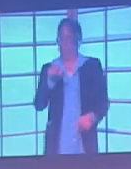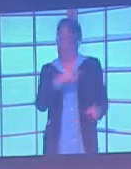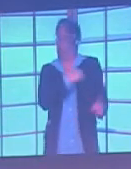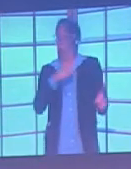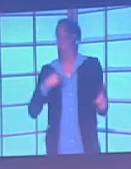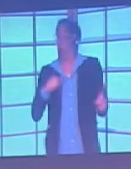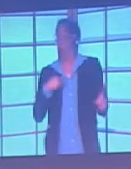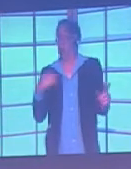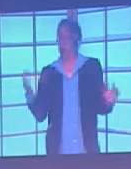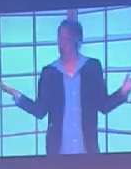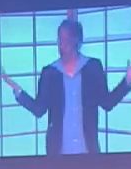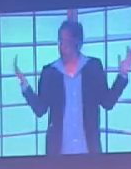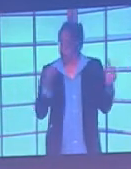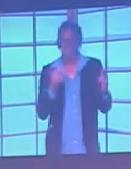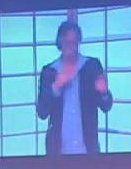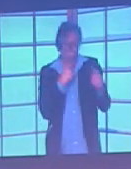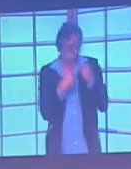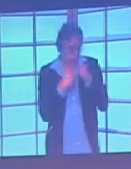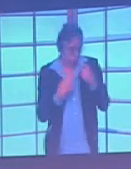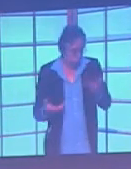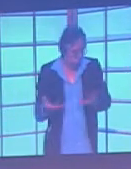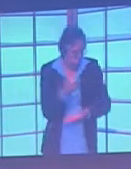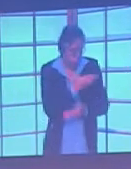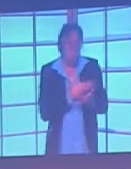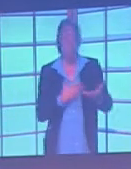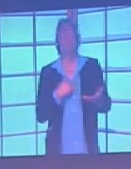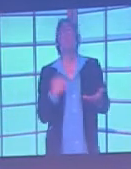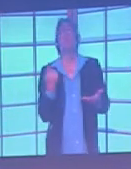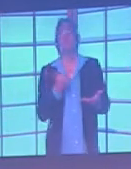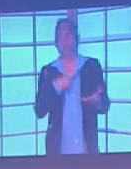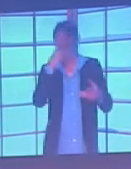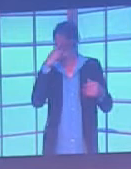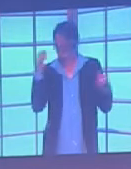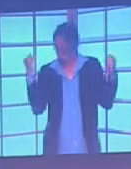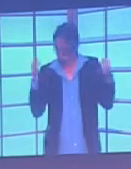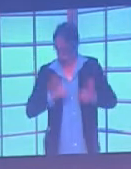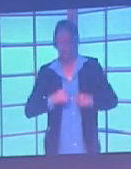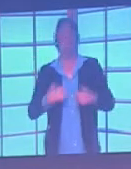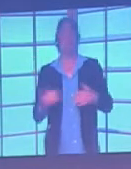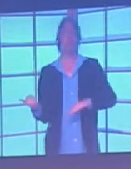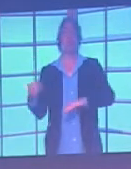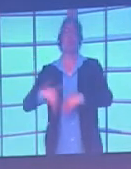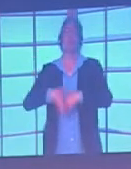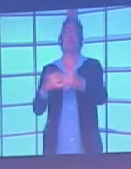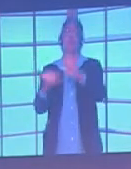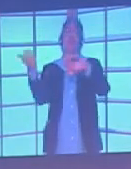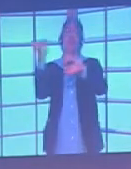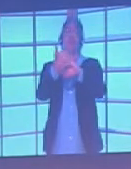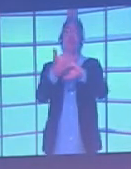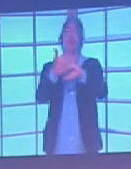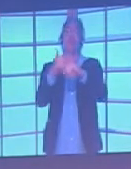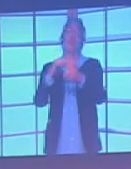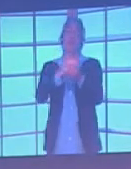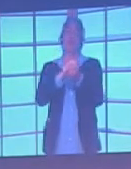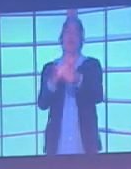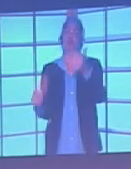and generally we decided to set up a new organization which will